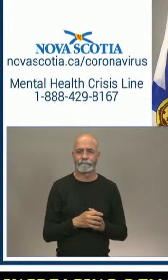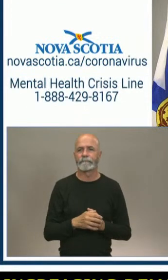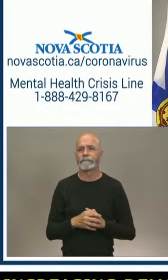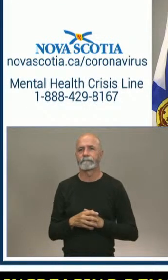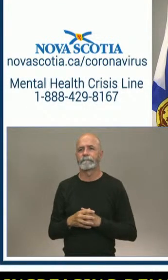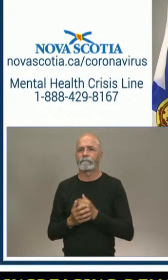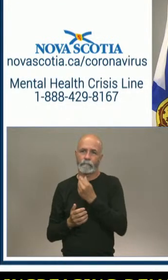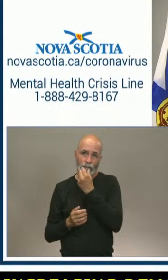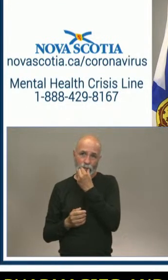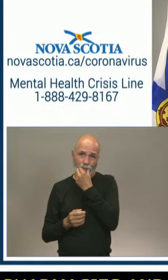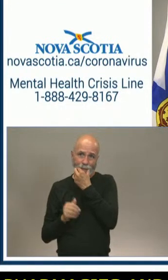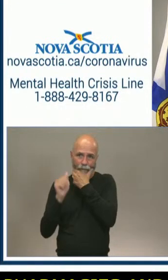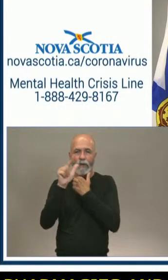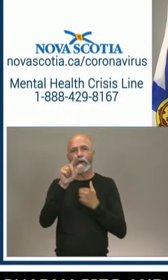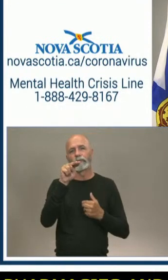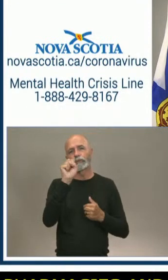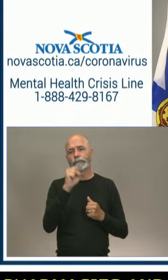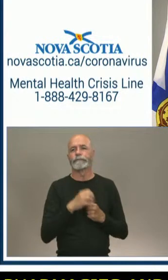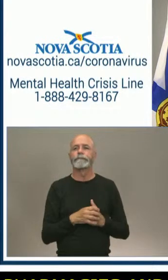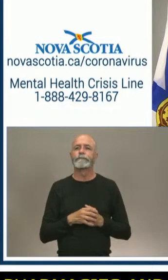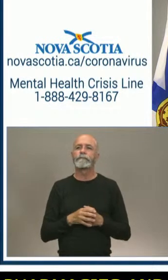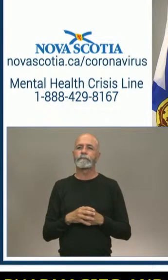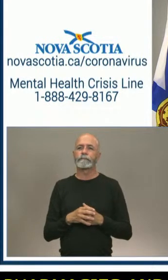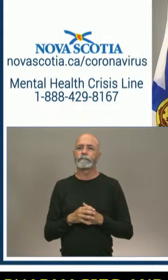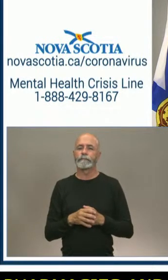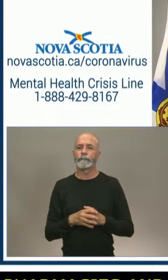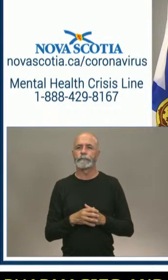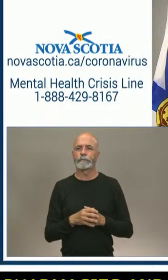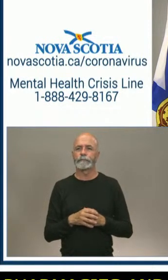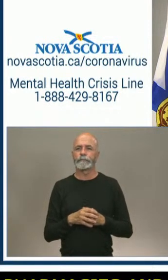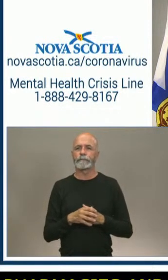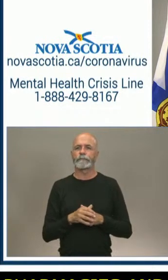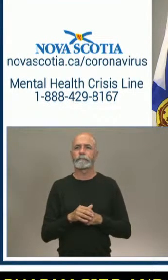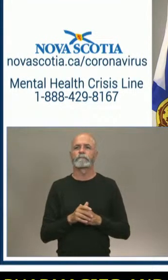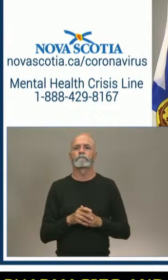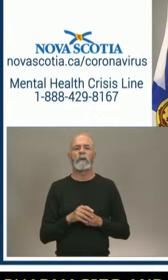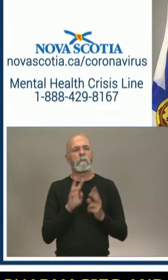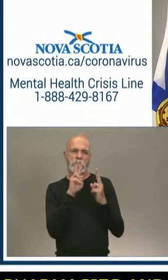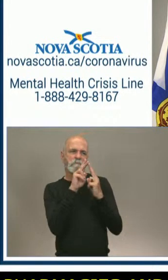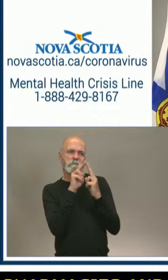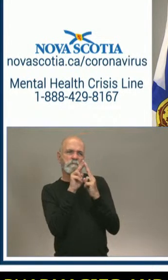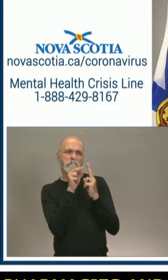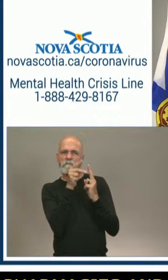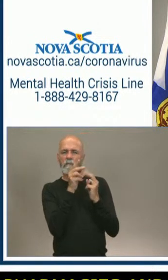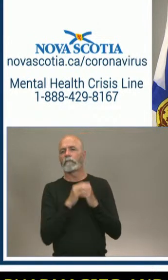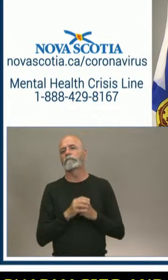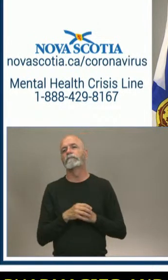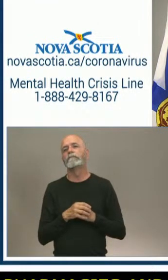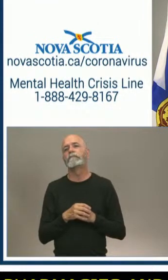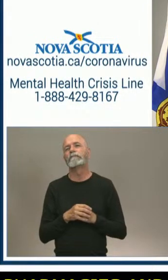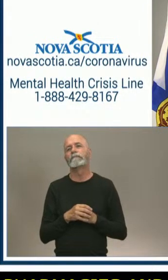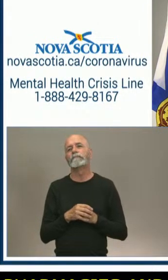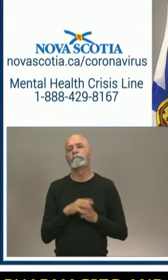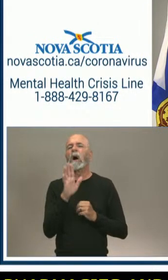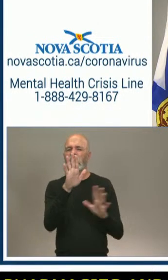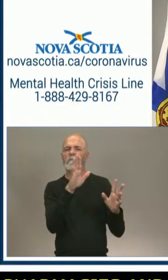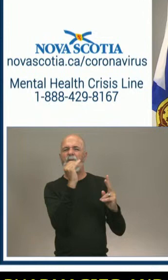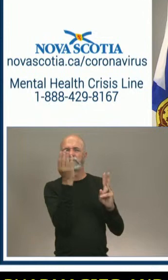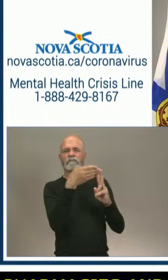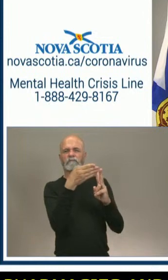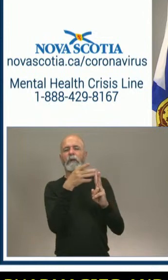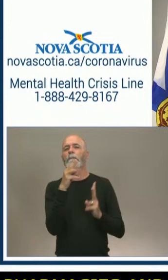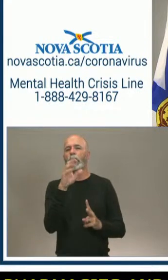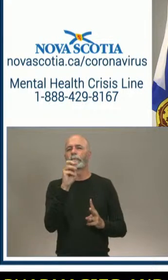Scotia. Thank you. Hi there, Premier. I'd like to know a little bit more about how you're planning to manage